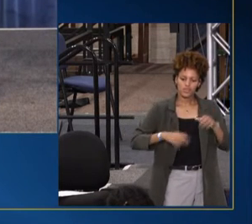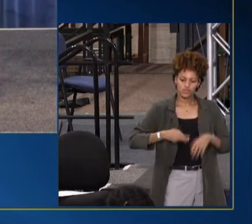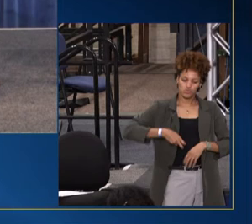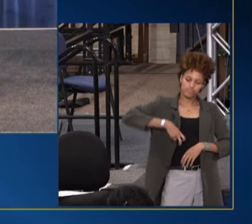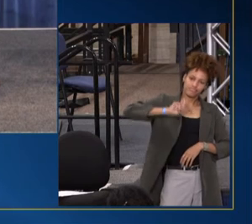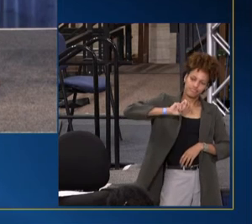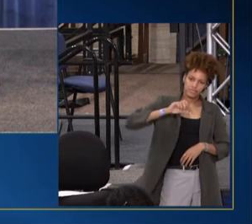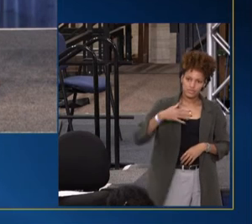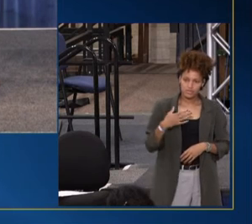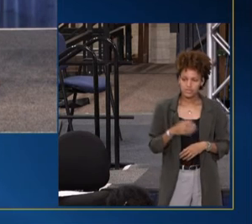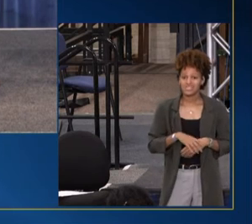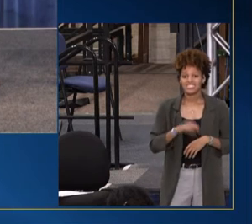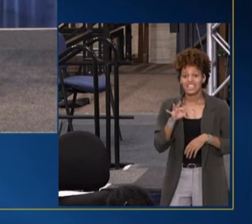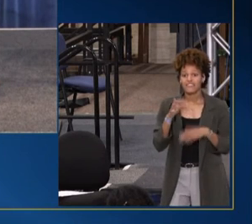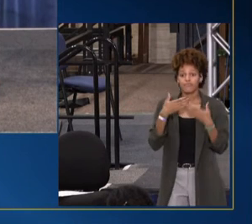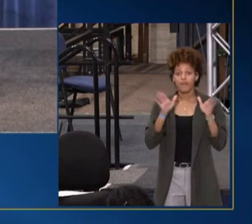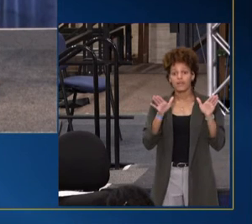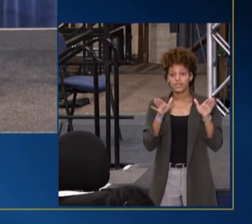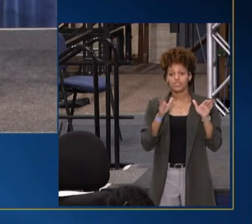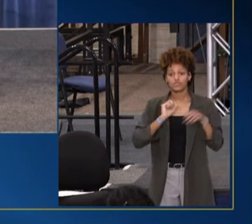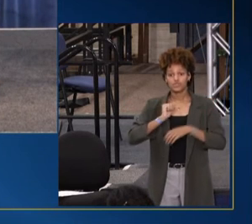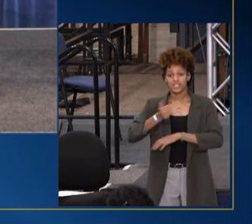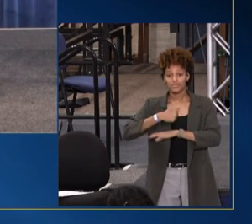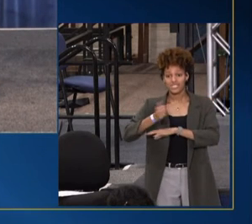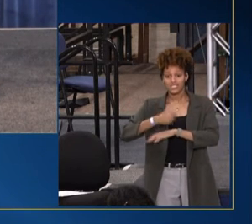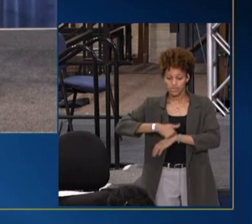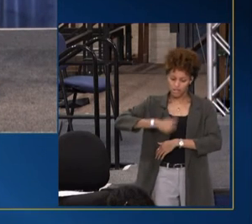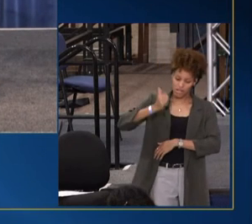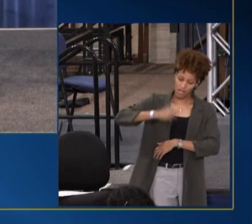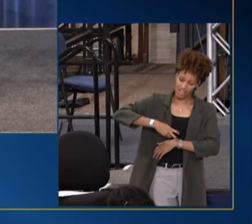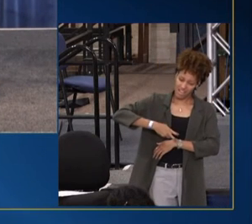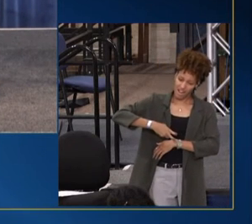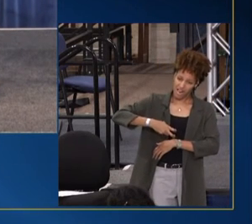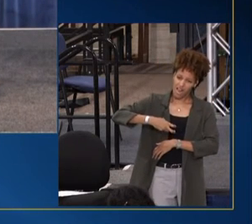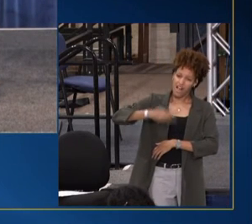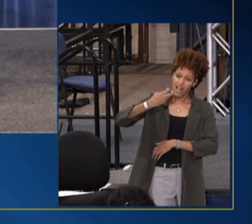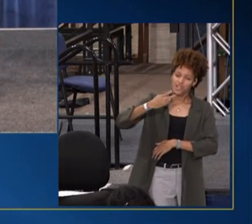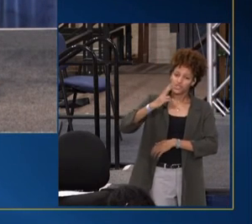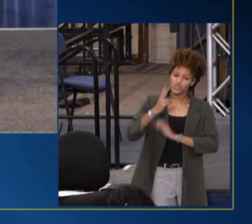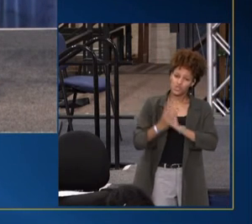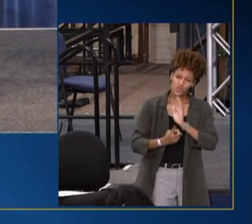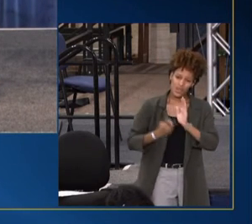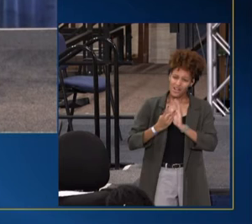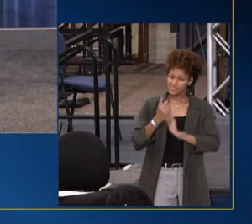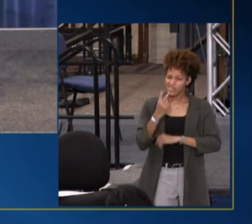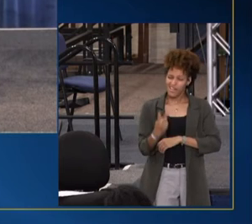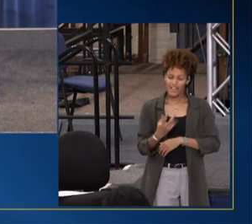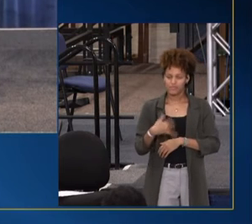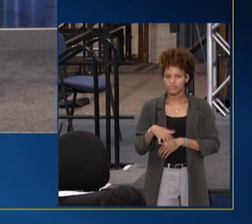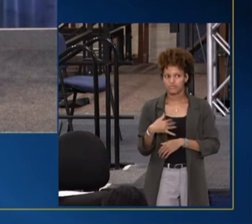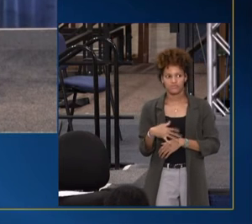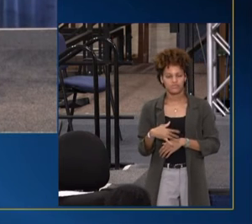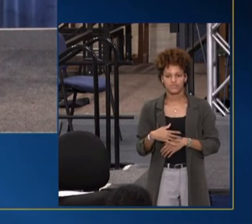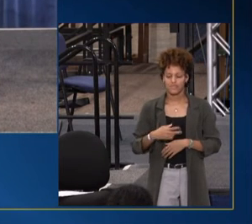so if you're taking public transportation, that can take 2.5 hours. And if you think about taking